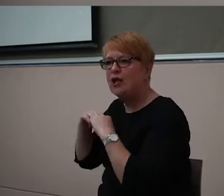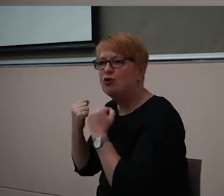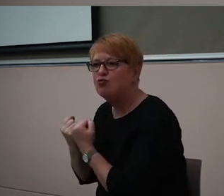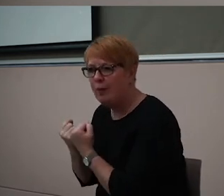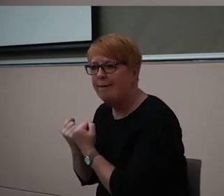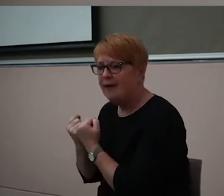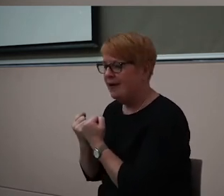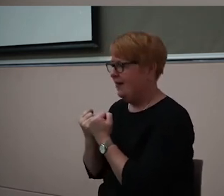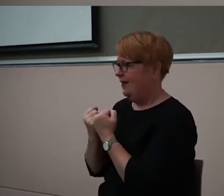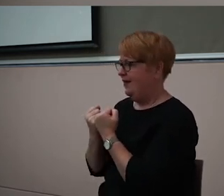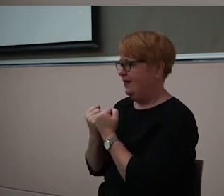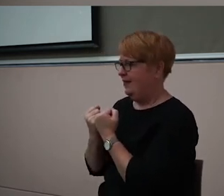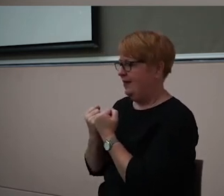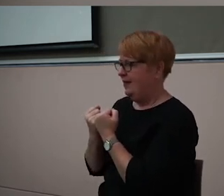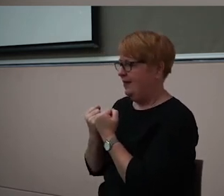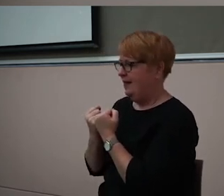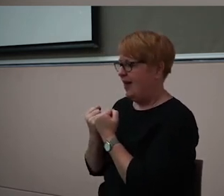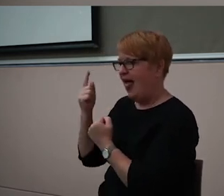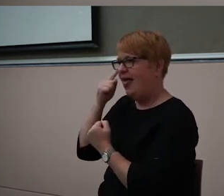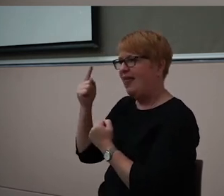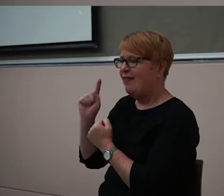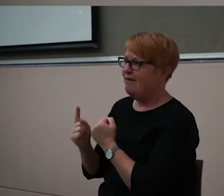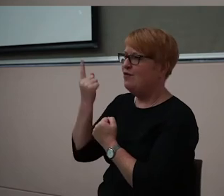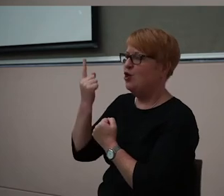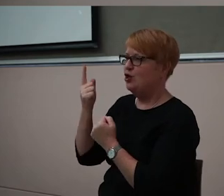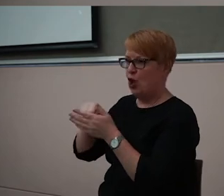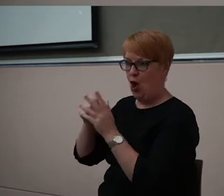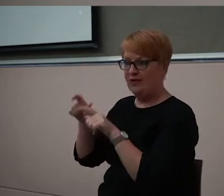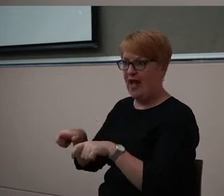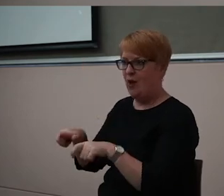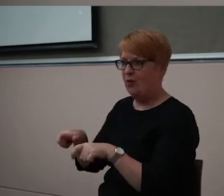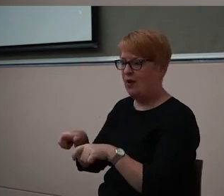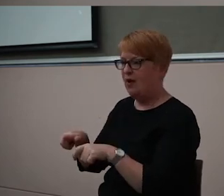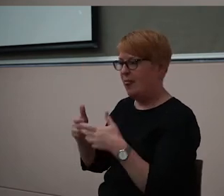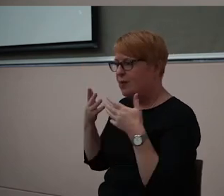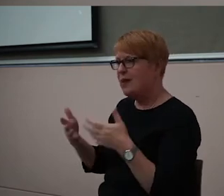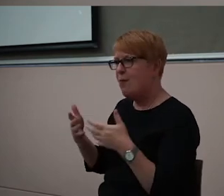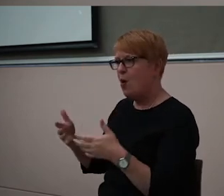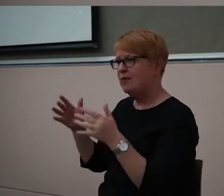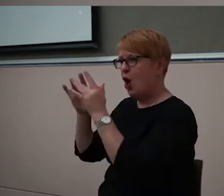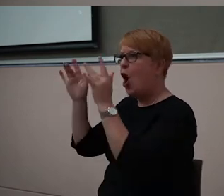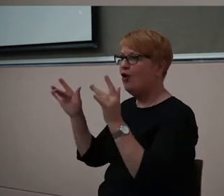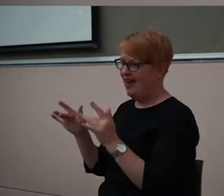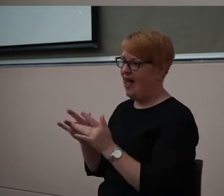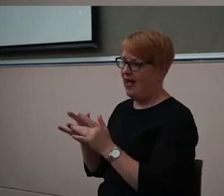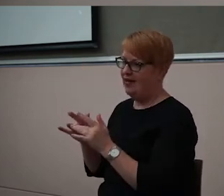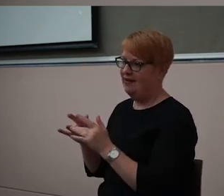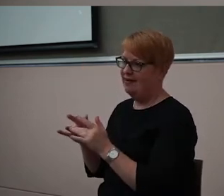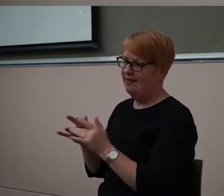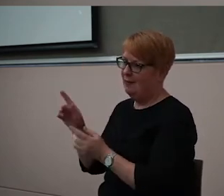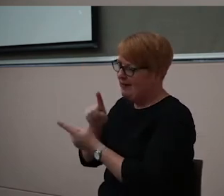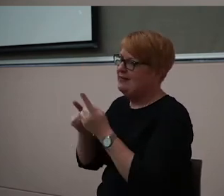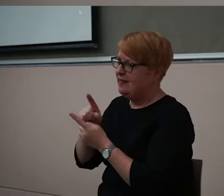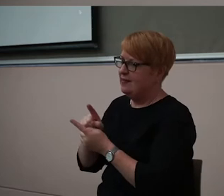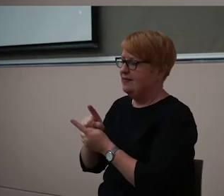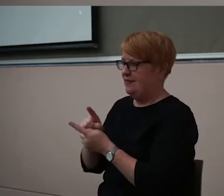lot of, I think it was that moment in that first lockdown where online gathering was a thing, and I was participating in